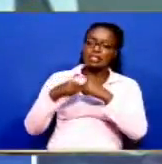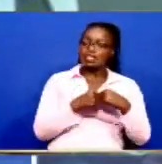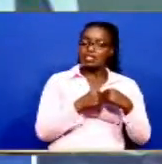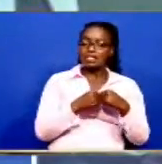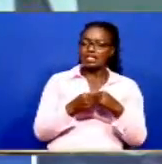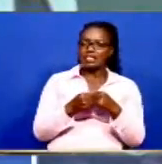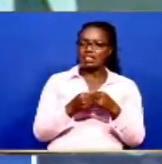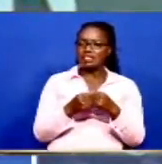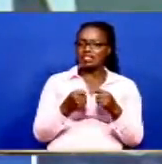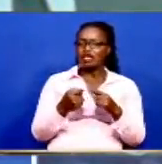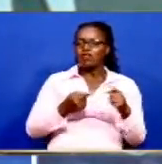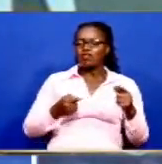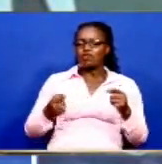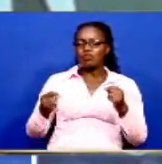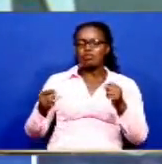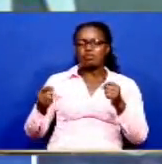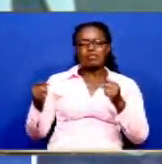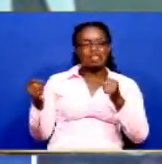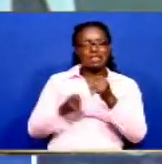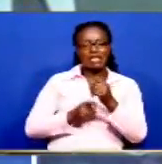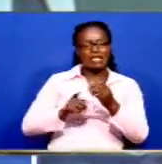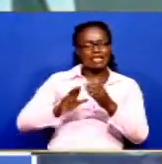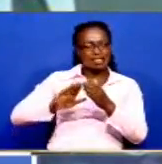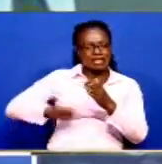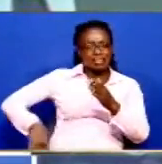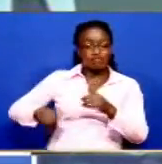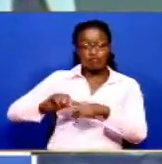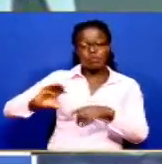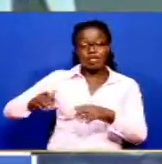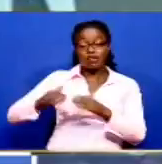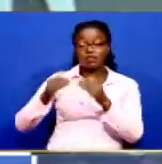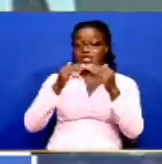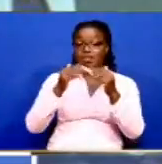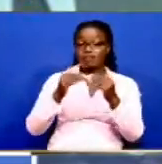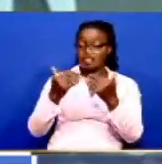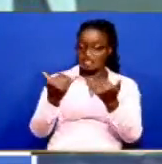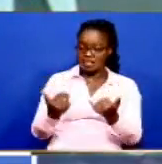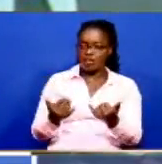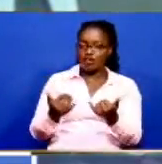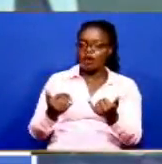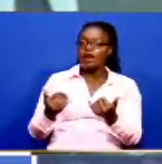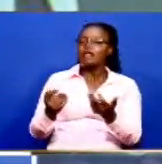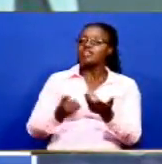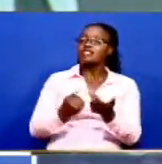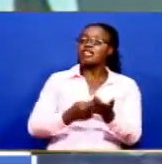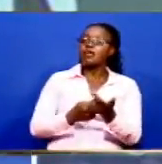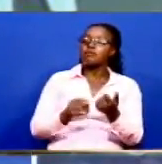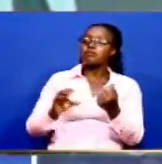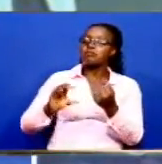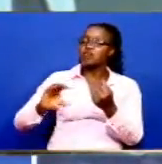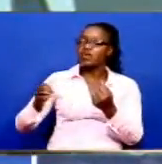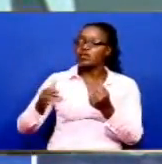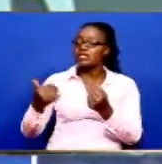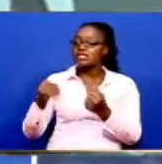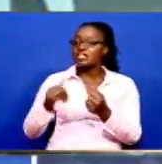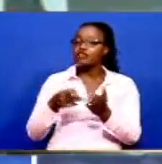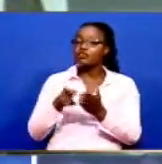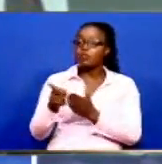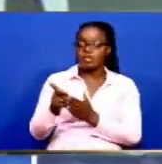from salary delays at the county levels. As we speak, several counties are yet to pay salaries for the